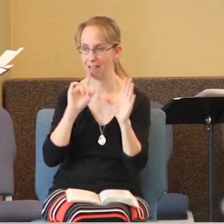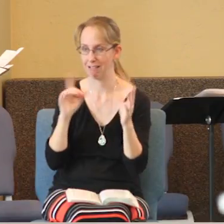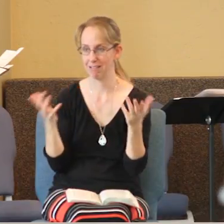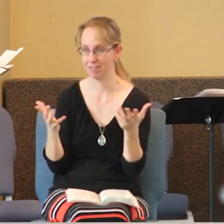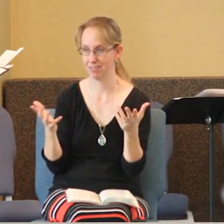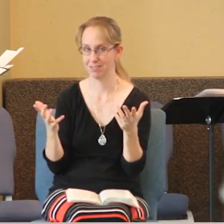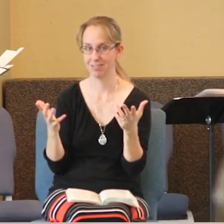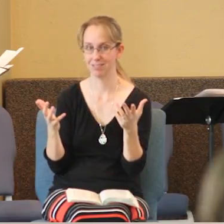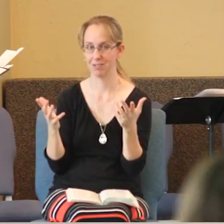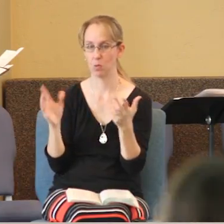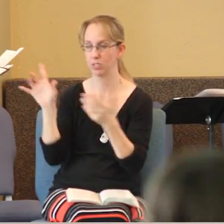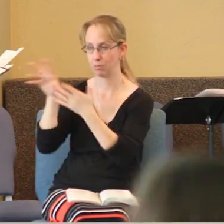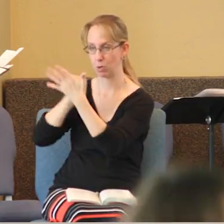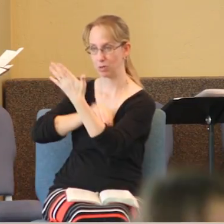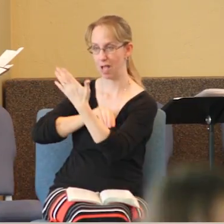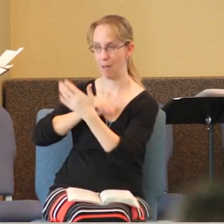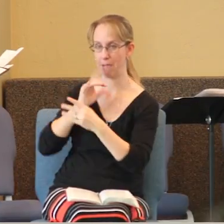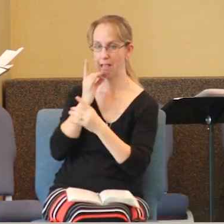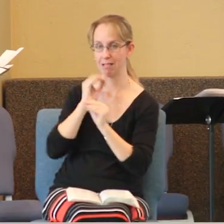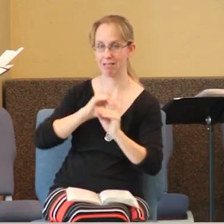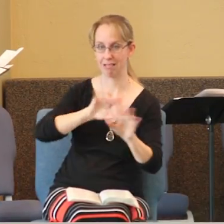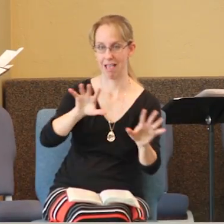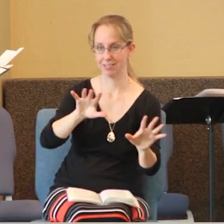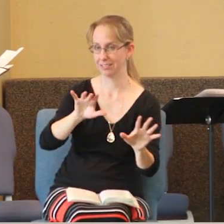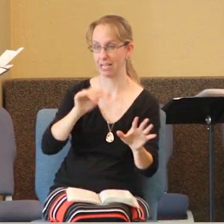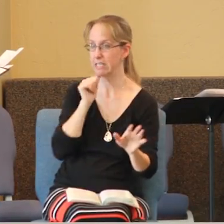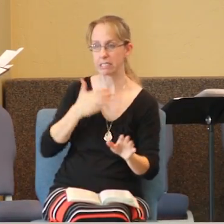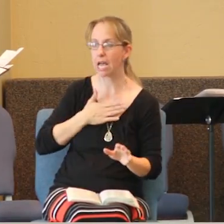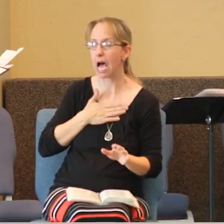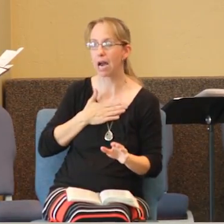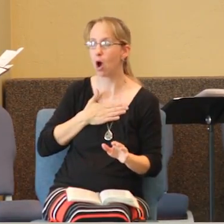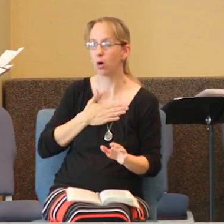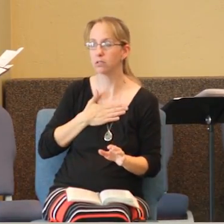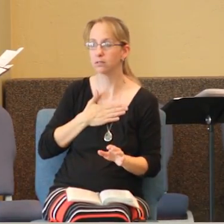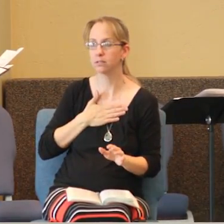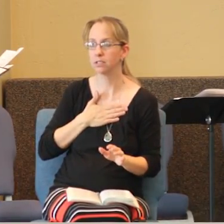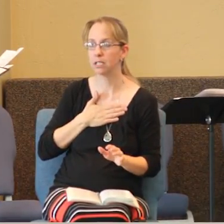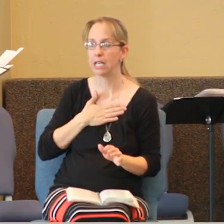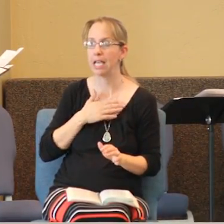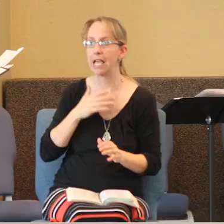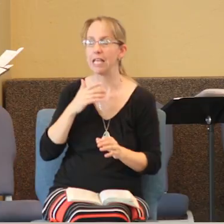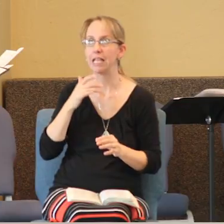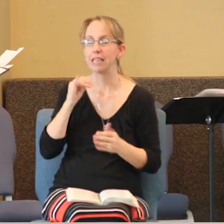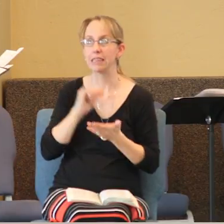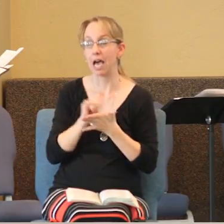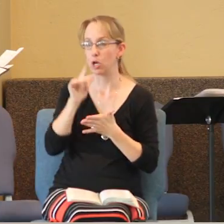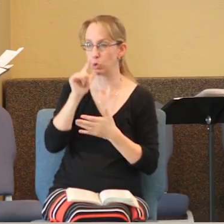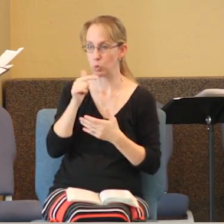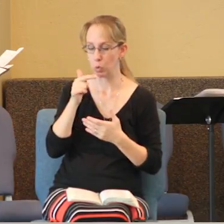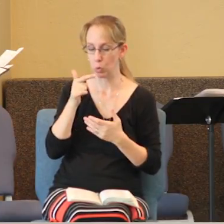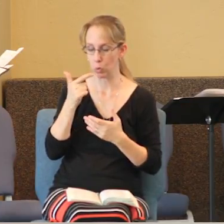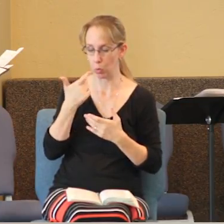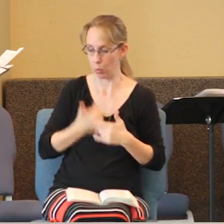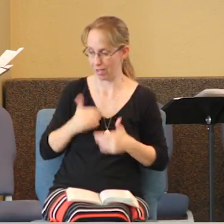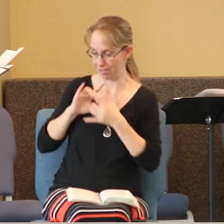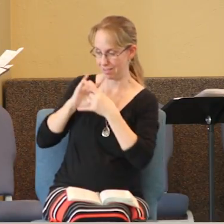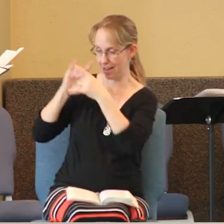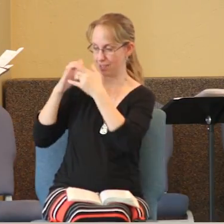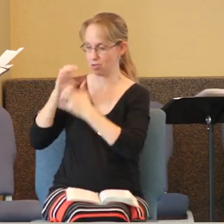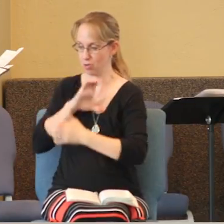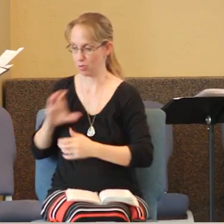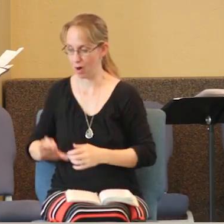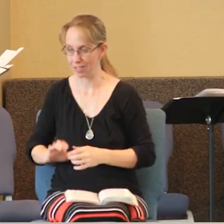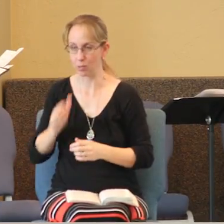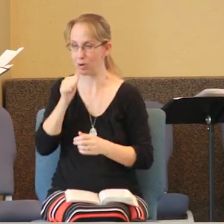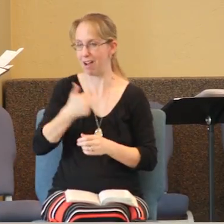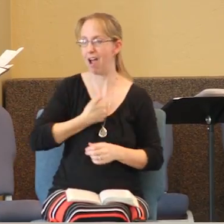light is. The light is not ours. It's the gift of God. It is by nature who we are in Christ, that we no